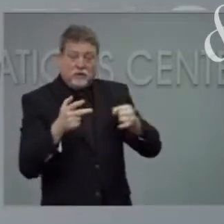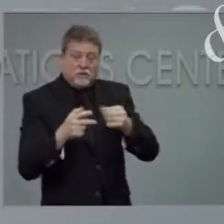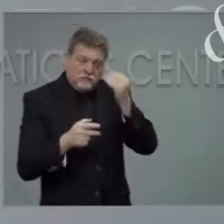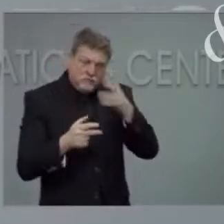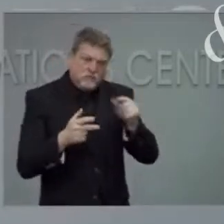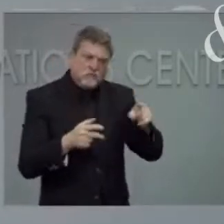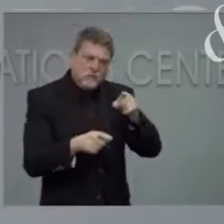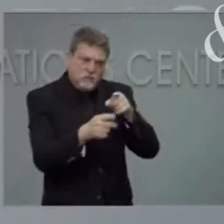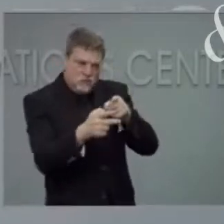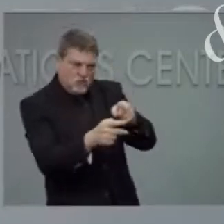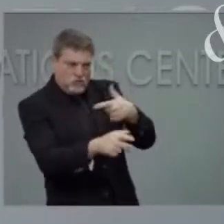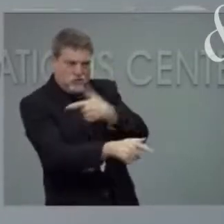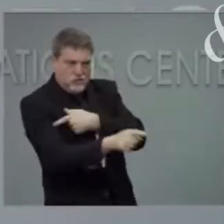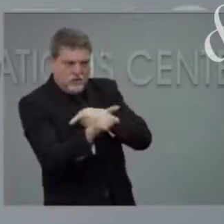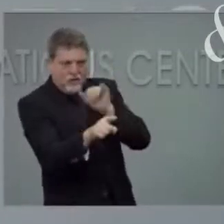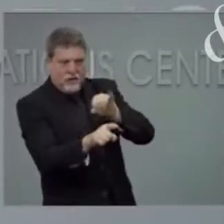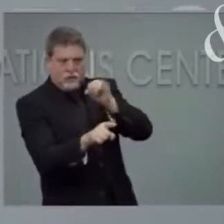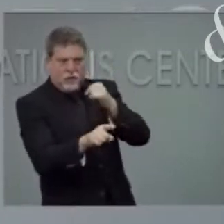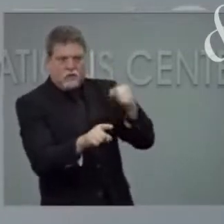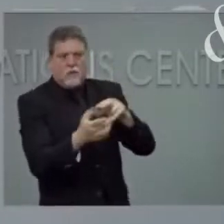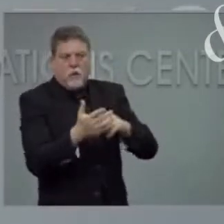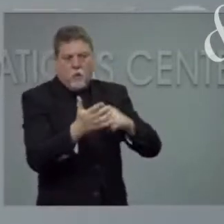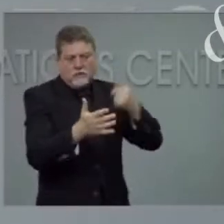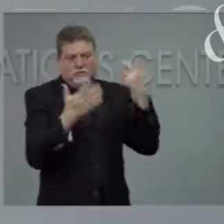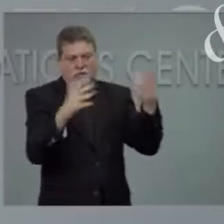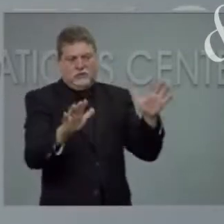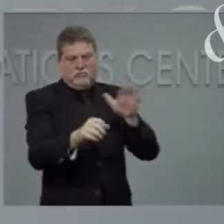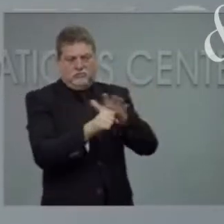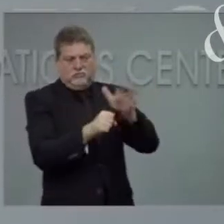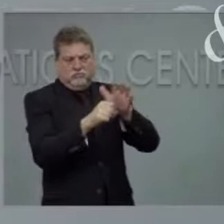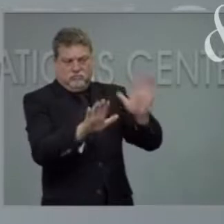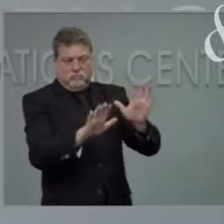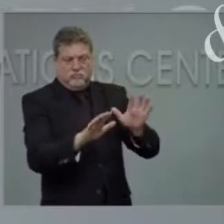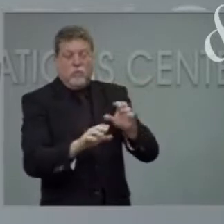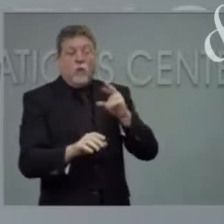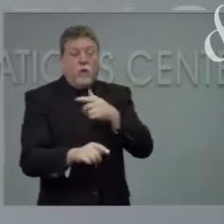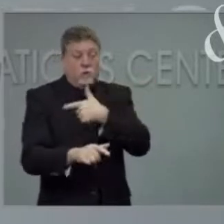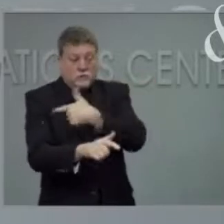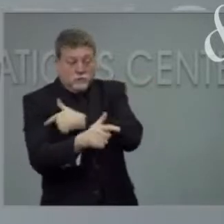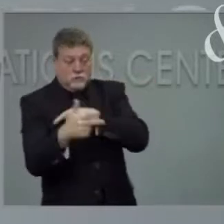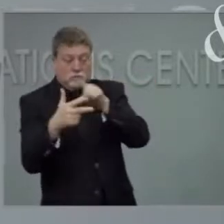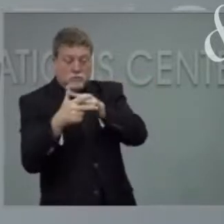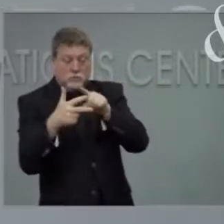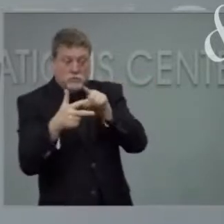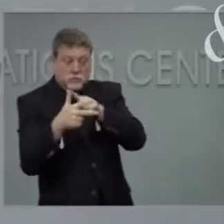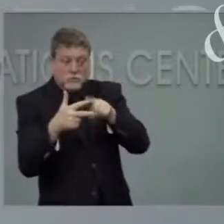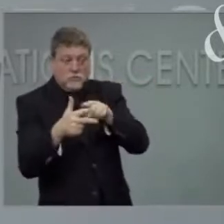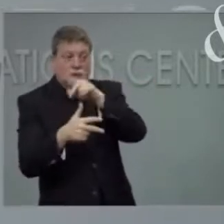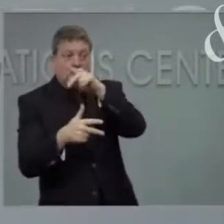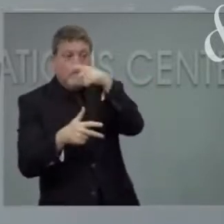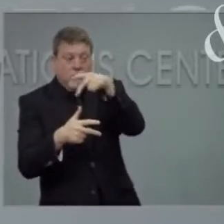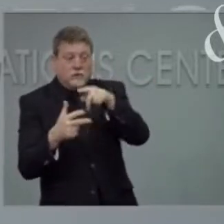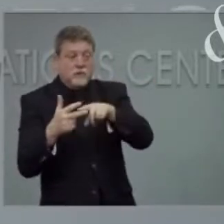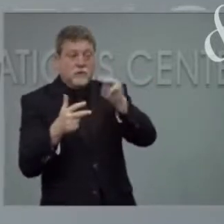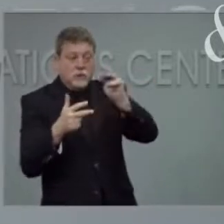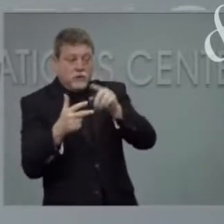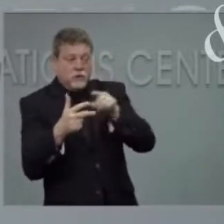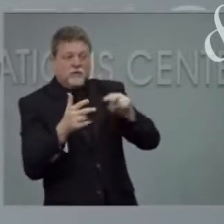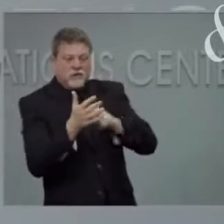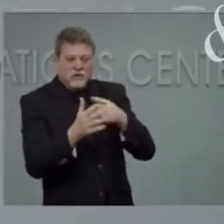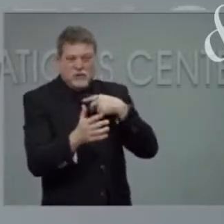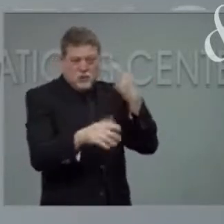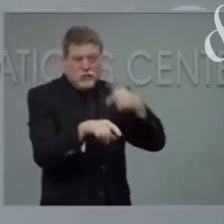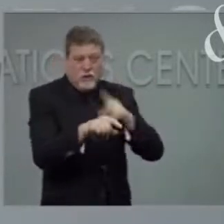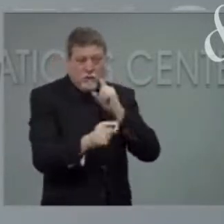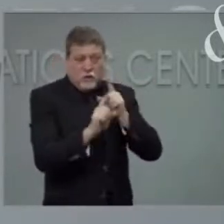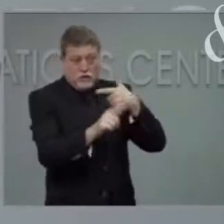are allocating the 80,000 Johnson & Johnson vaccines across our state for this week and next